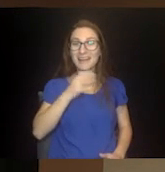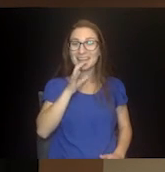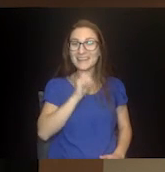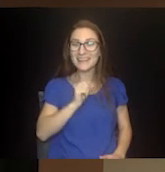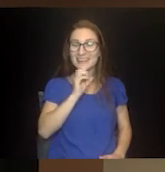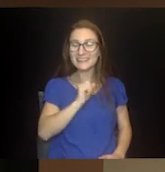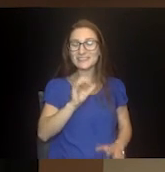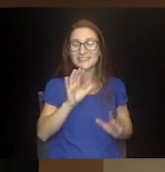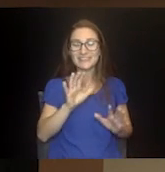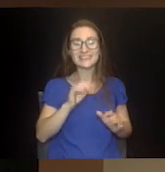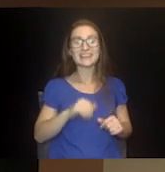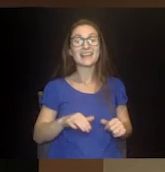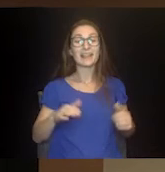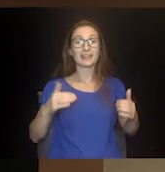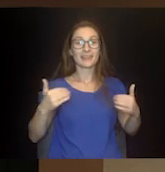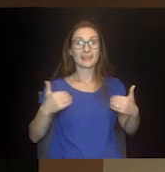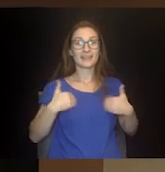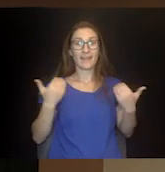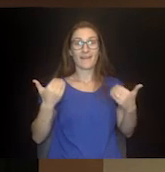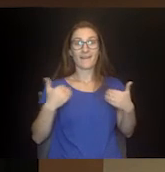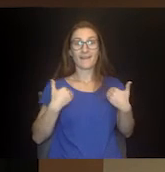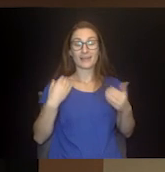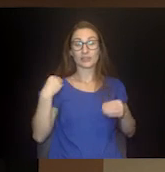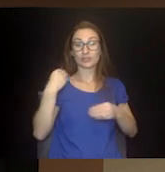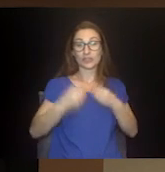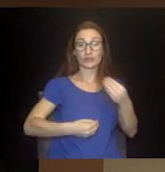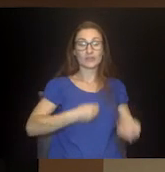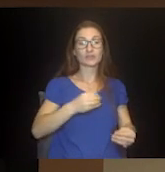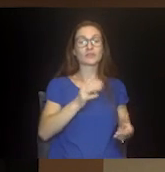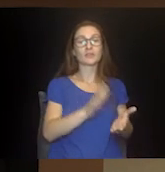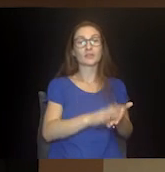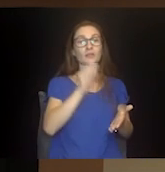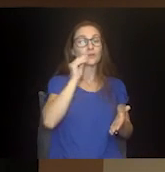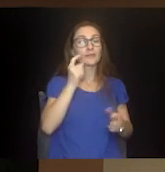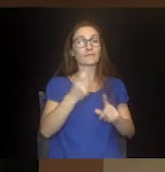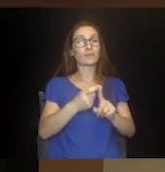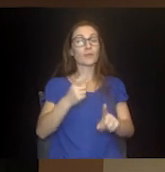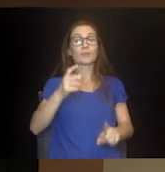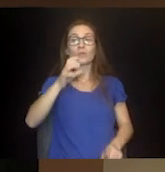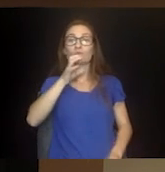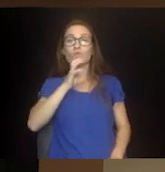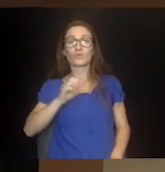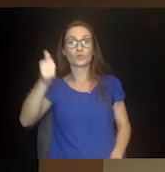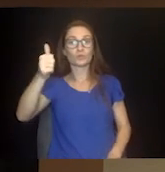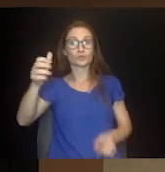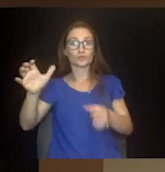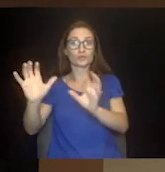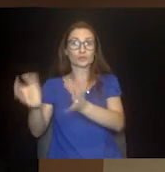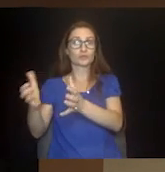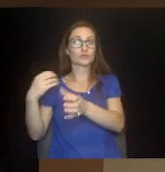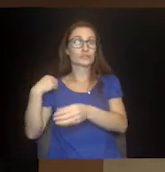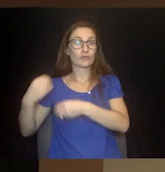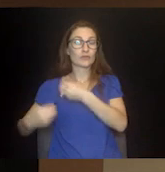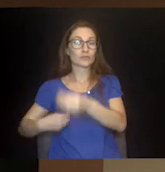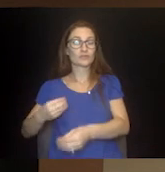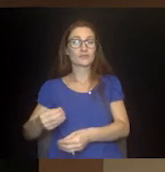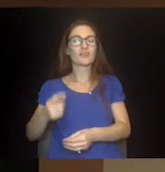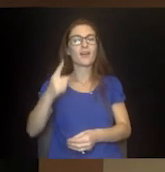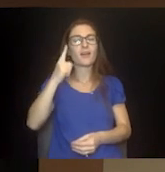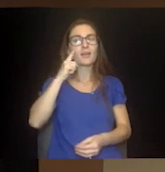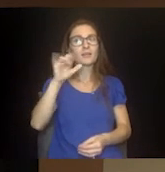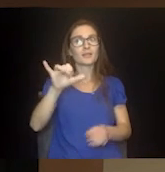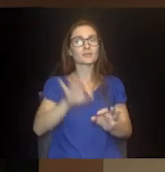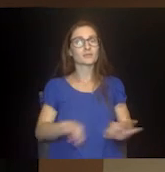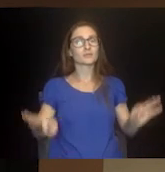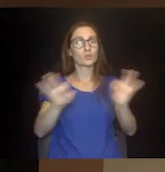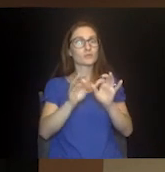without telling my age, the younger generation learning from the older. That's how I think lots of groups should run.